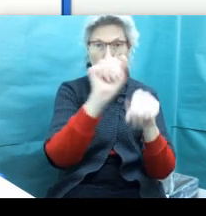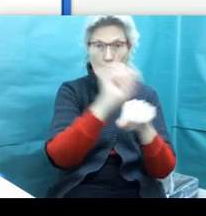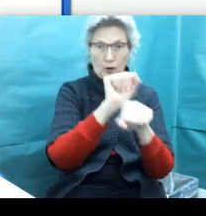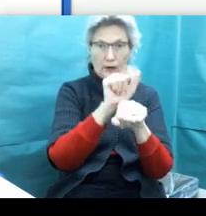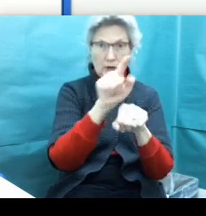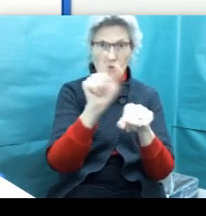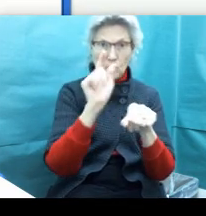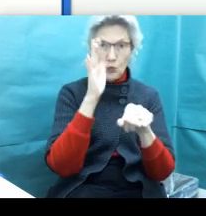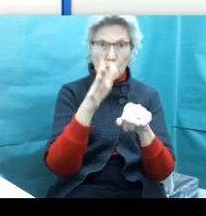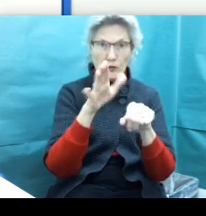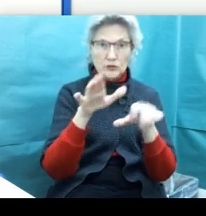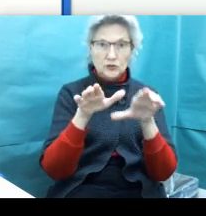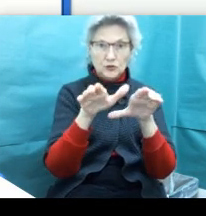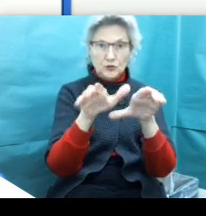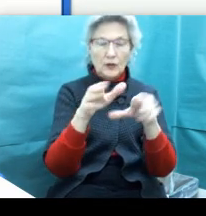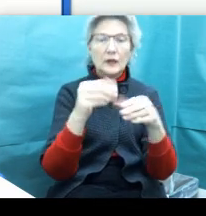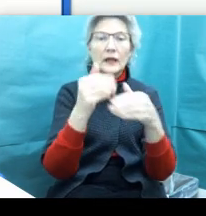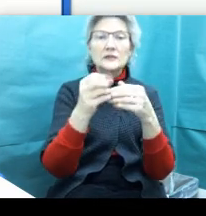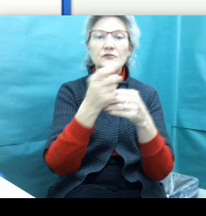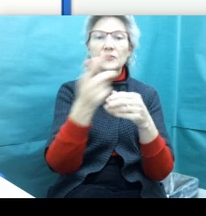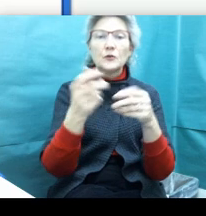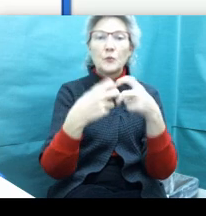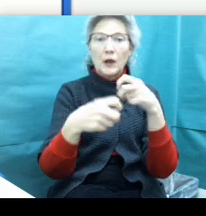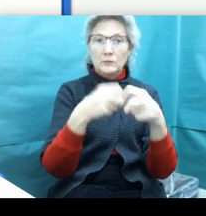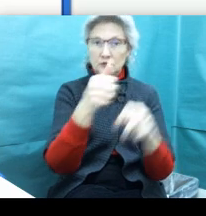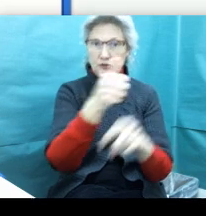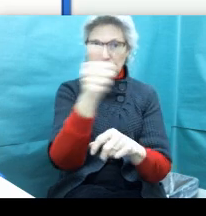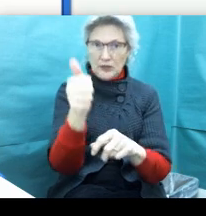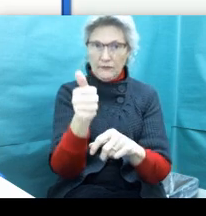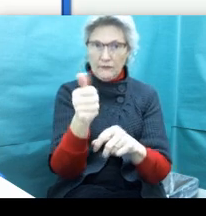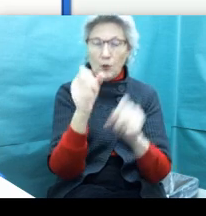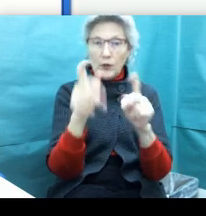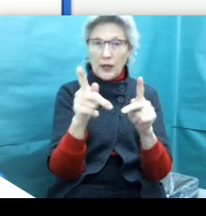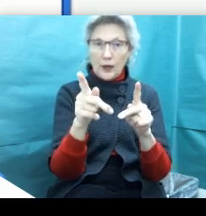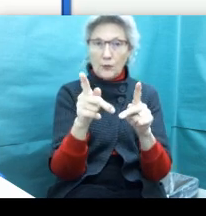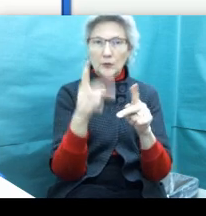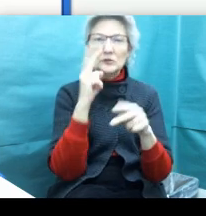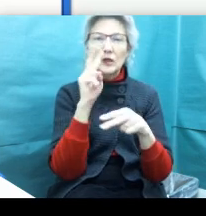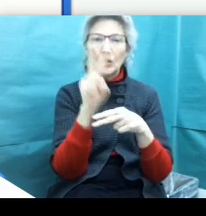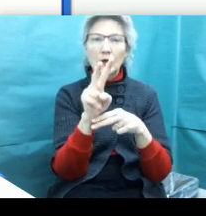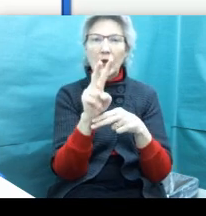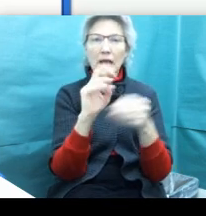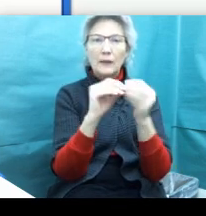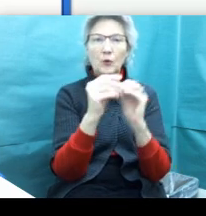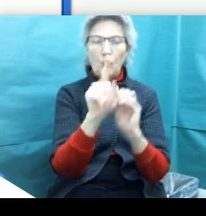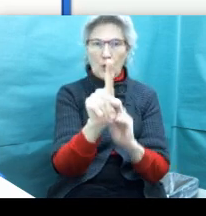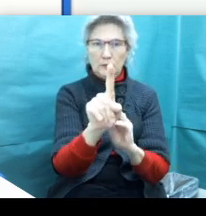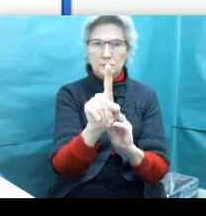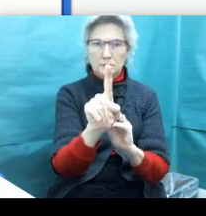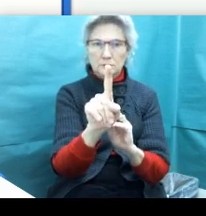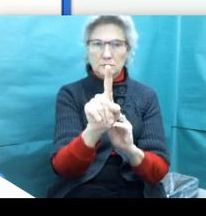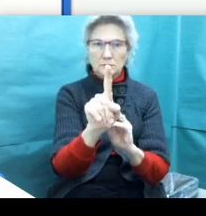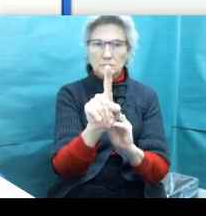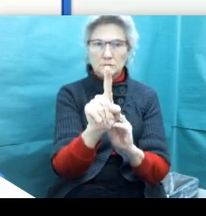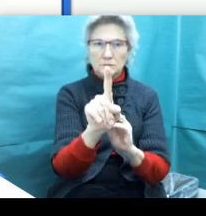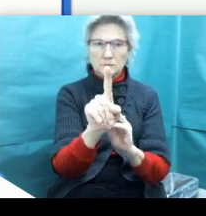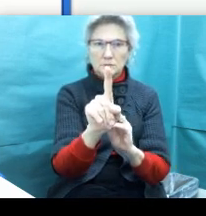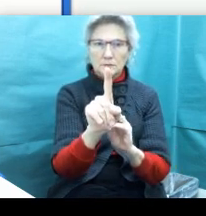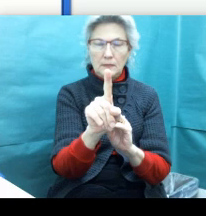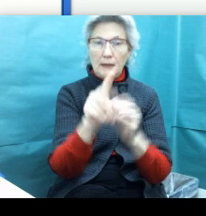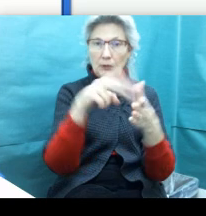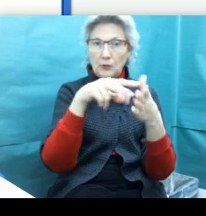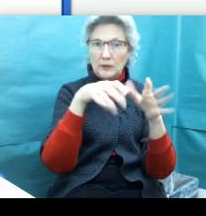to actually do the next couple problems by yourself. Okay, so we're going to take a look at number 1 here. And I'm going to